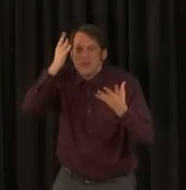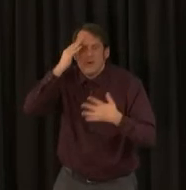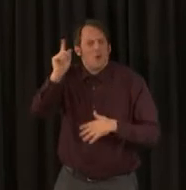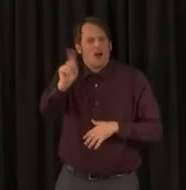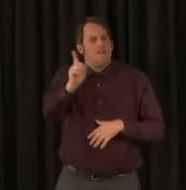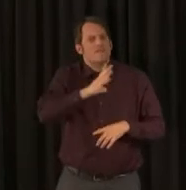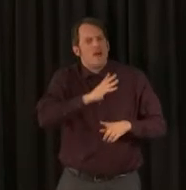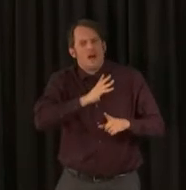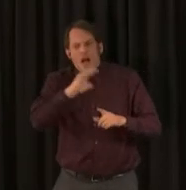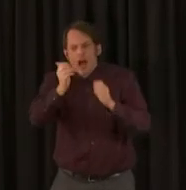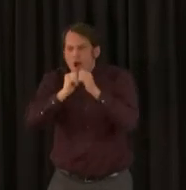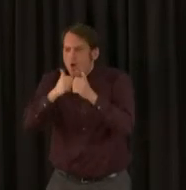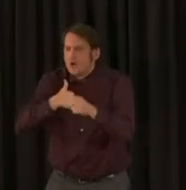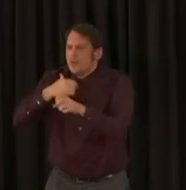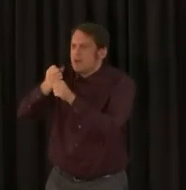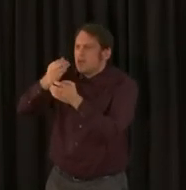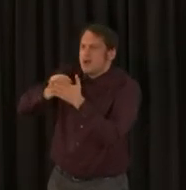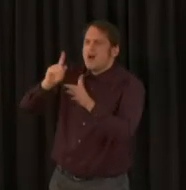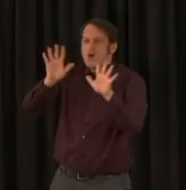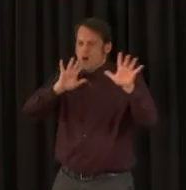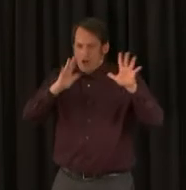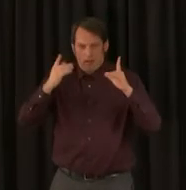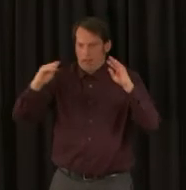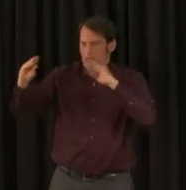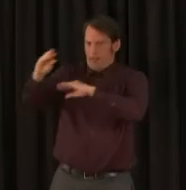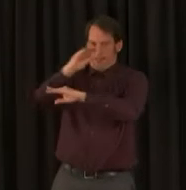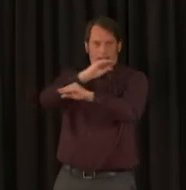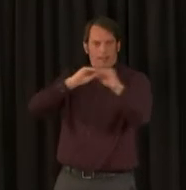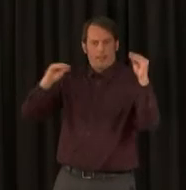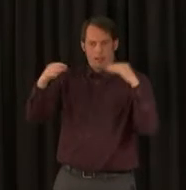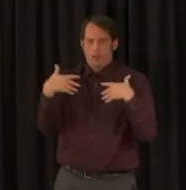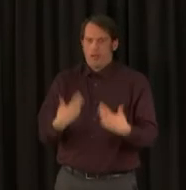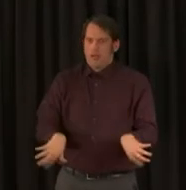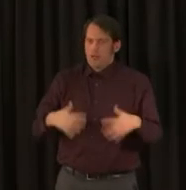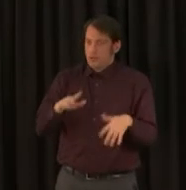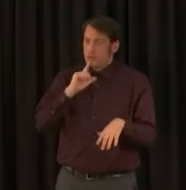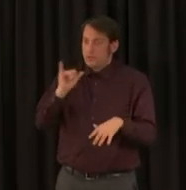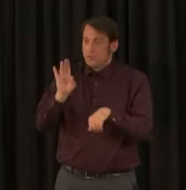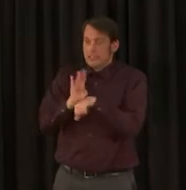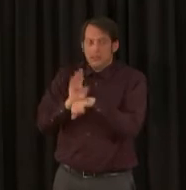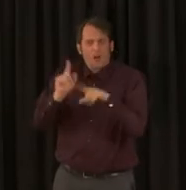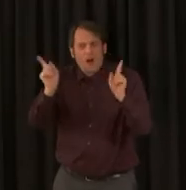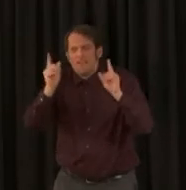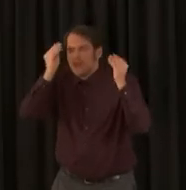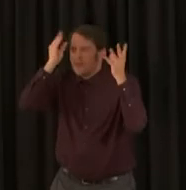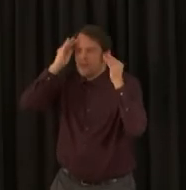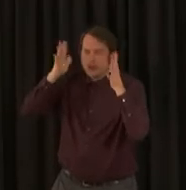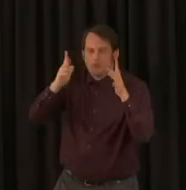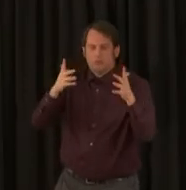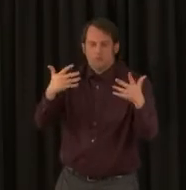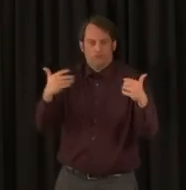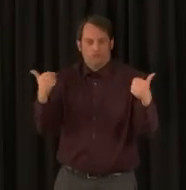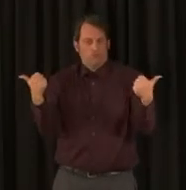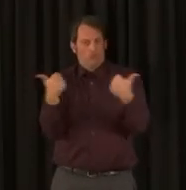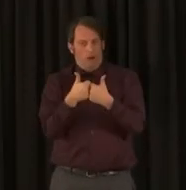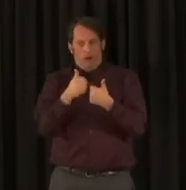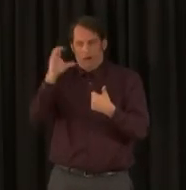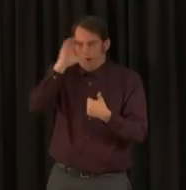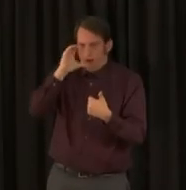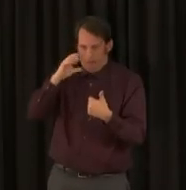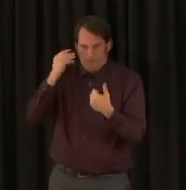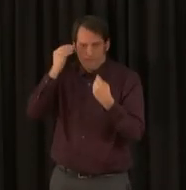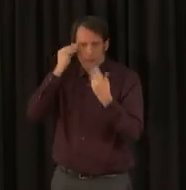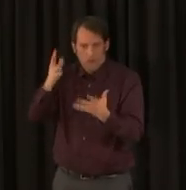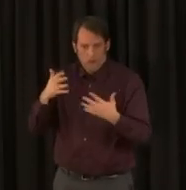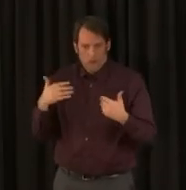the loans from was extremely challenging. We did get a lot of assistance from the Adams